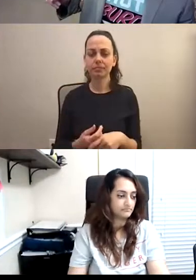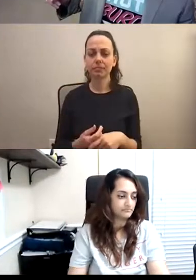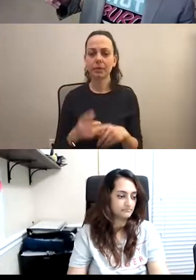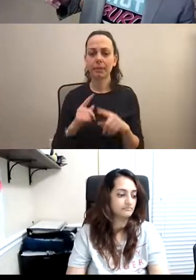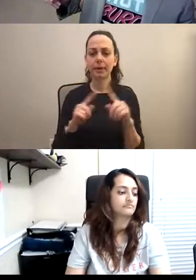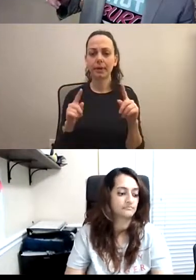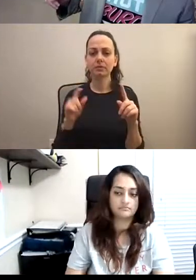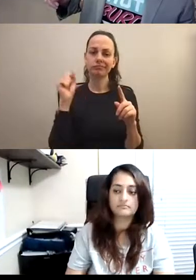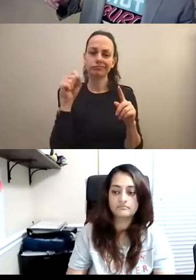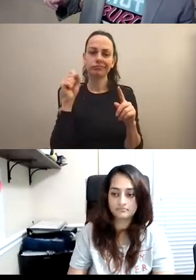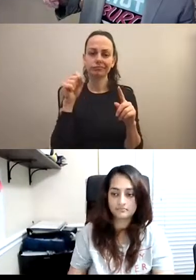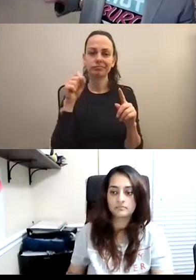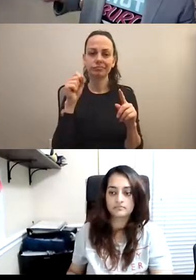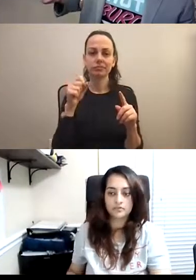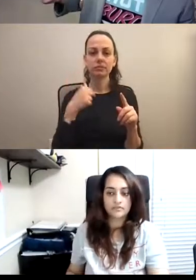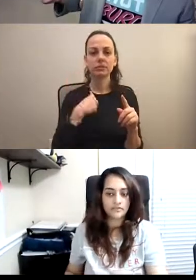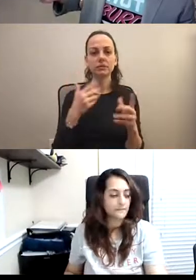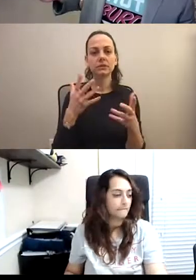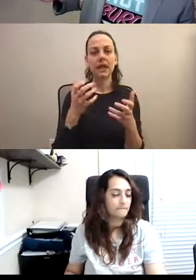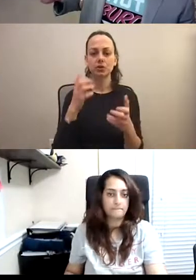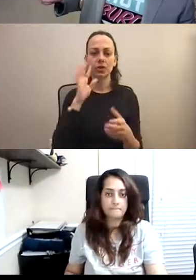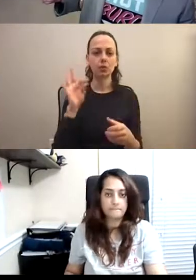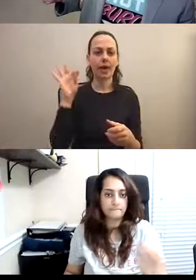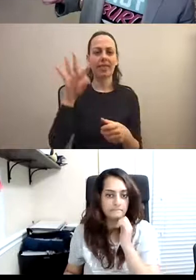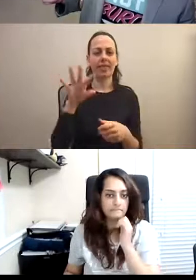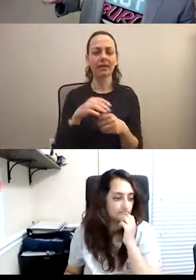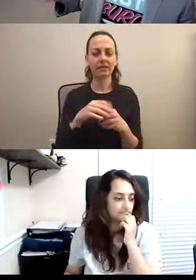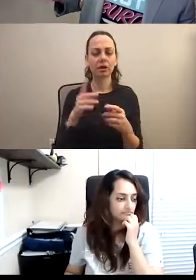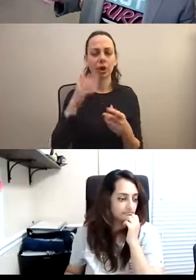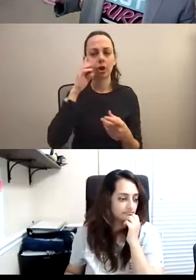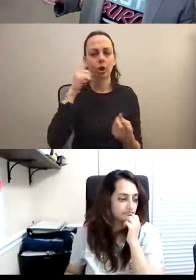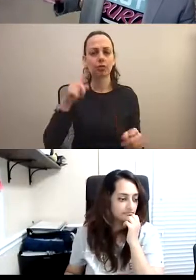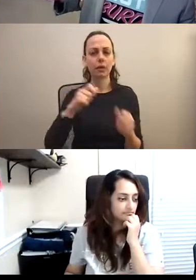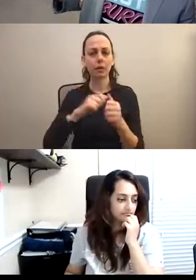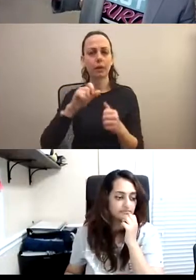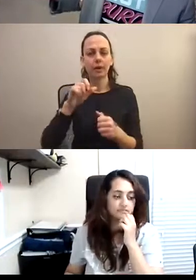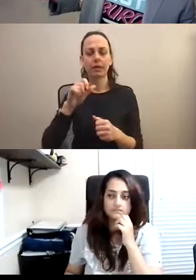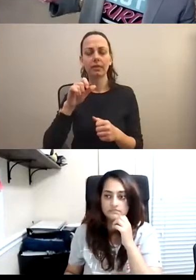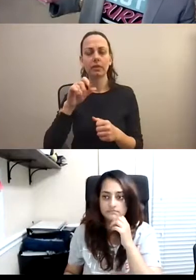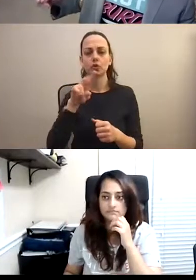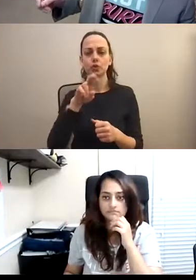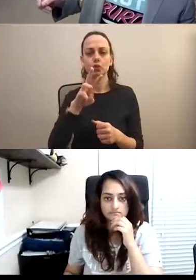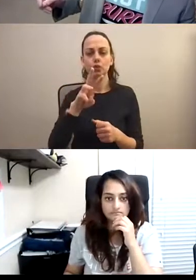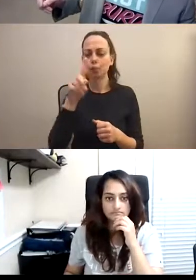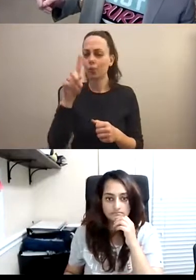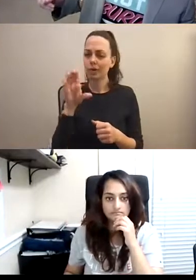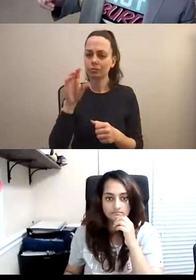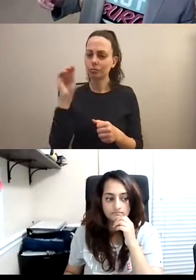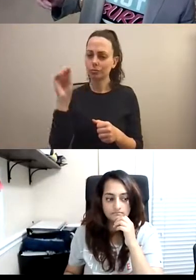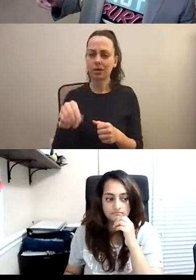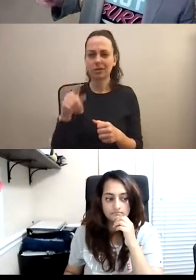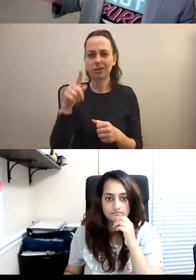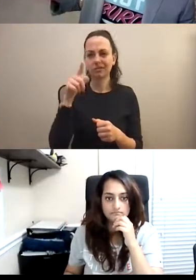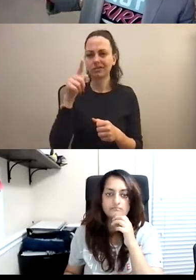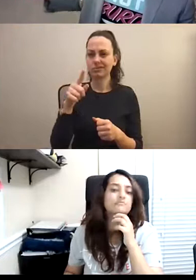But yeah, so I just wanted to just chime in and agree with Drew on that one 100%. Like you hit the nail on the